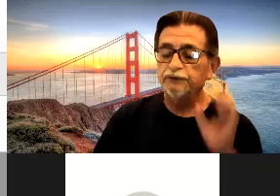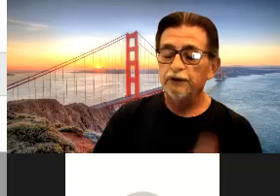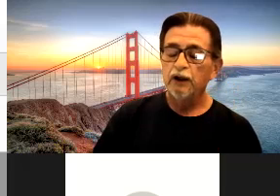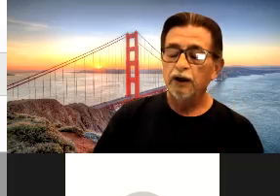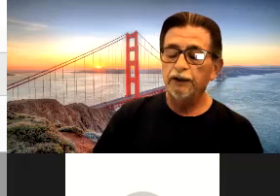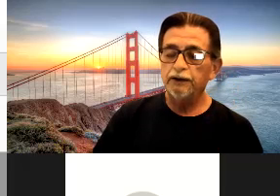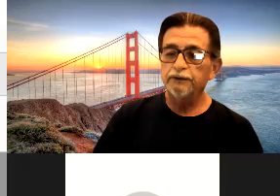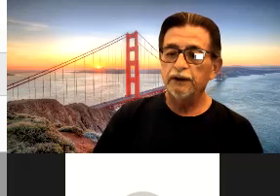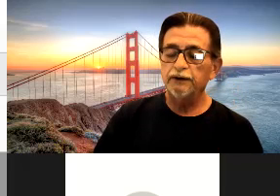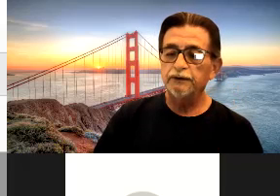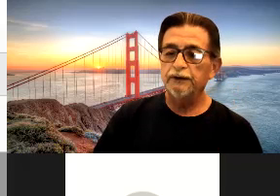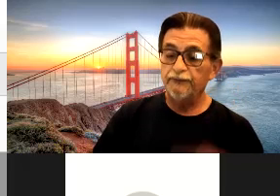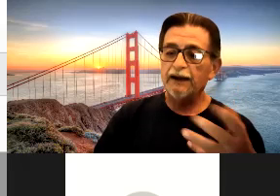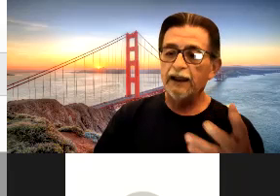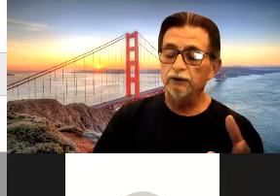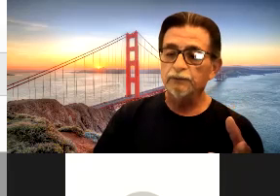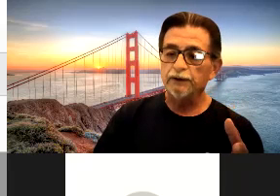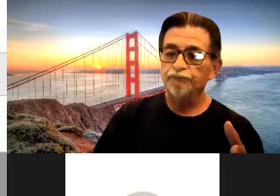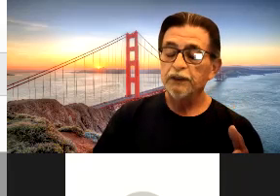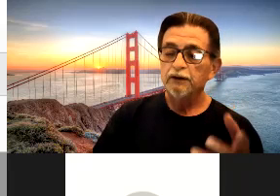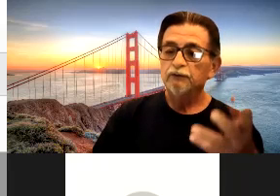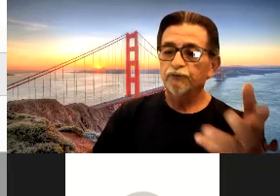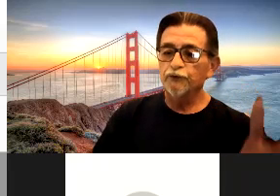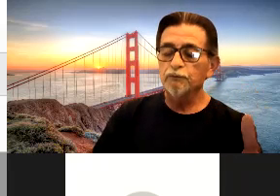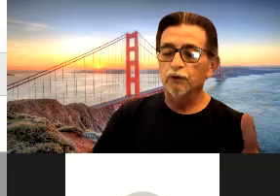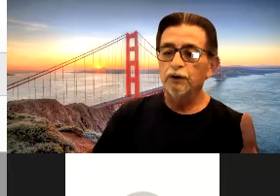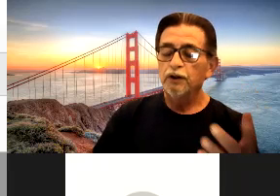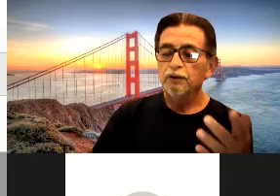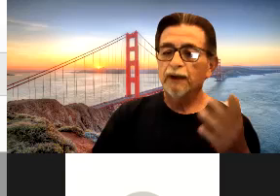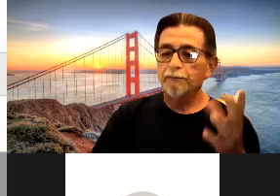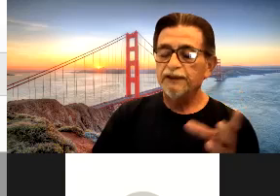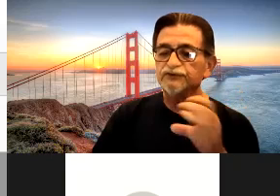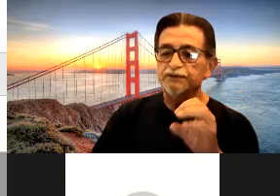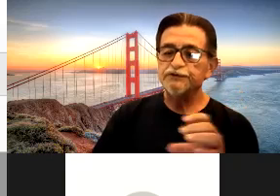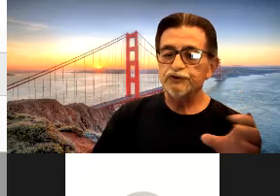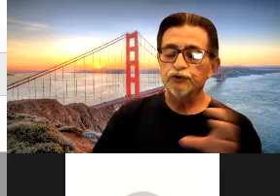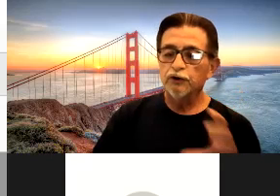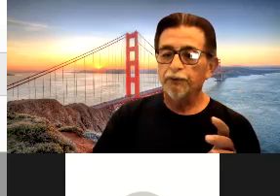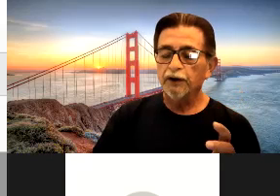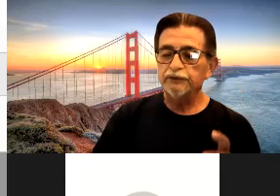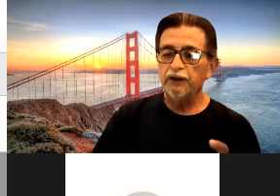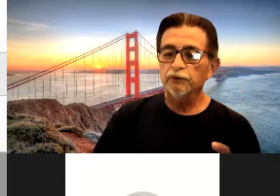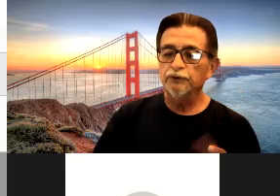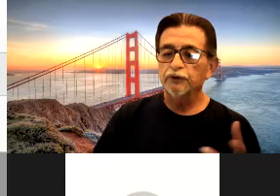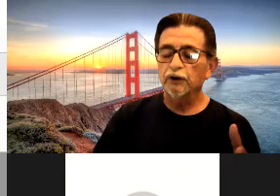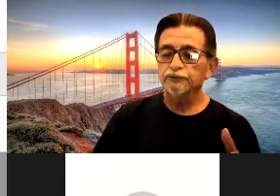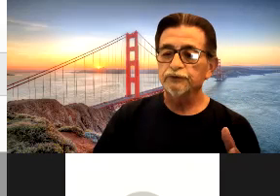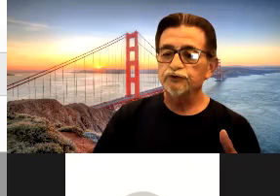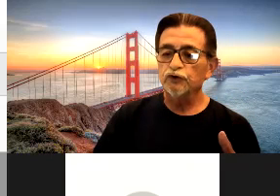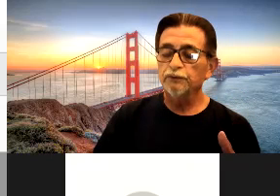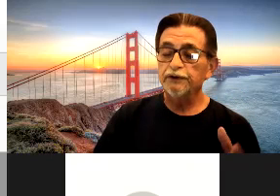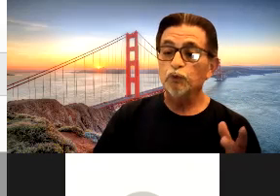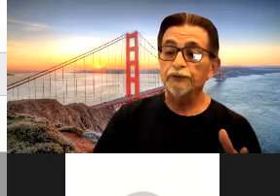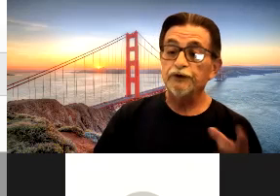are in that element. Furthermore, by its position in the periodic table, you can